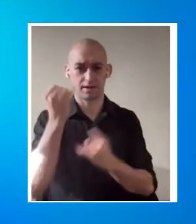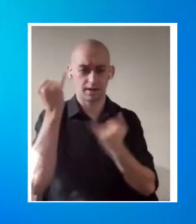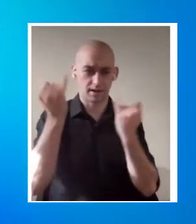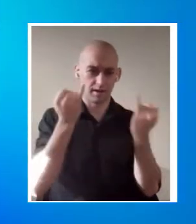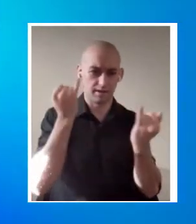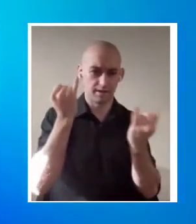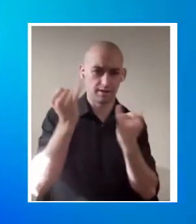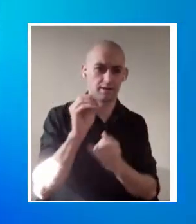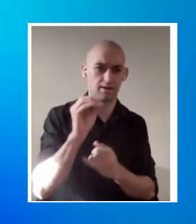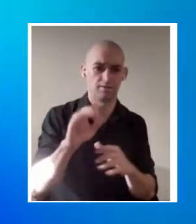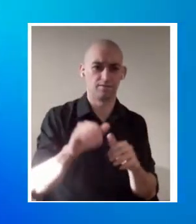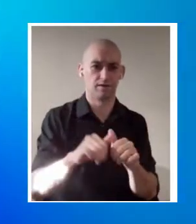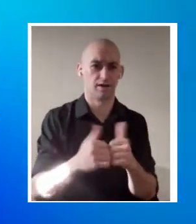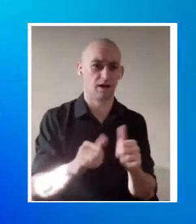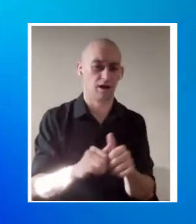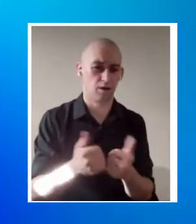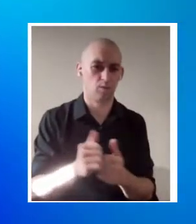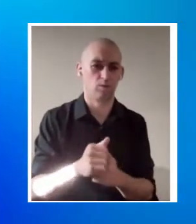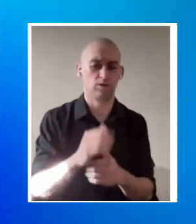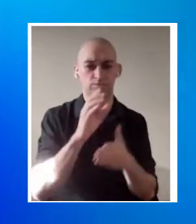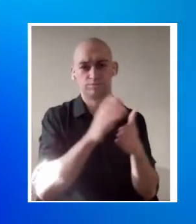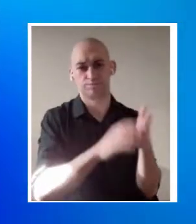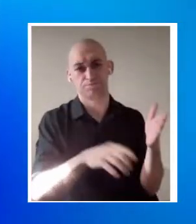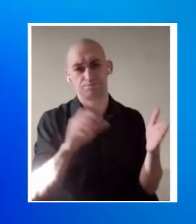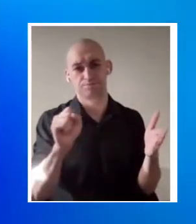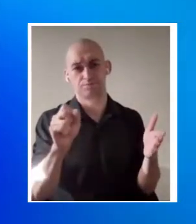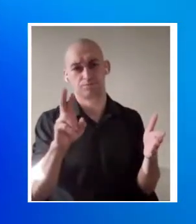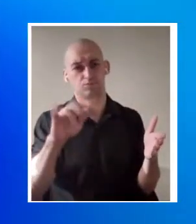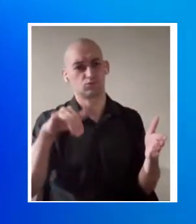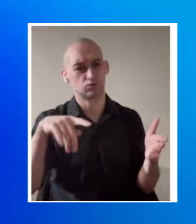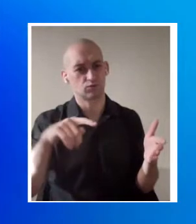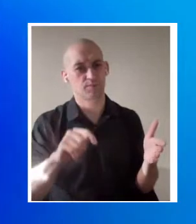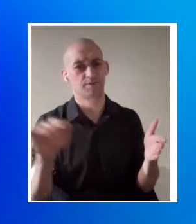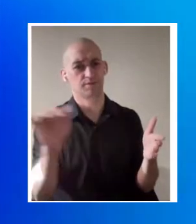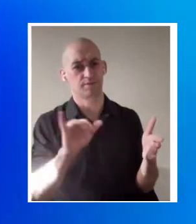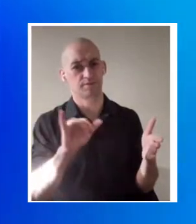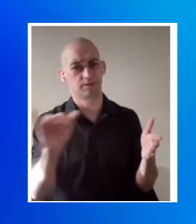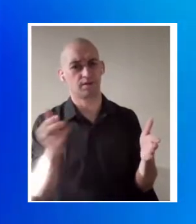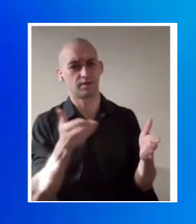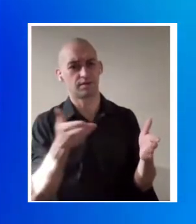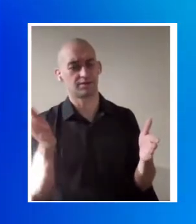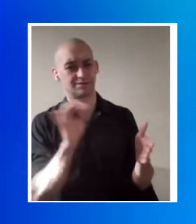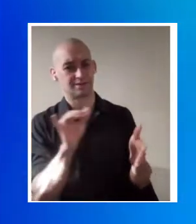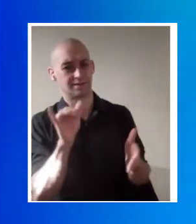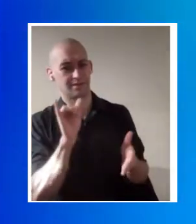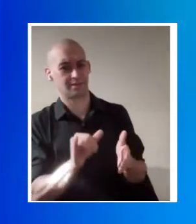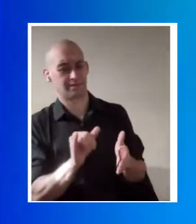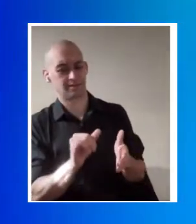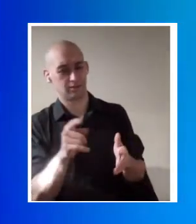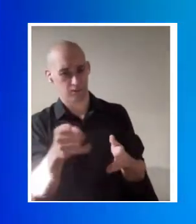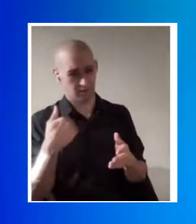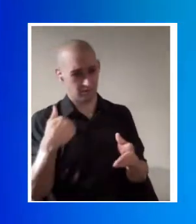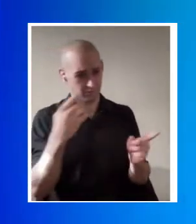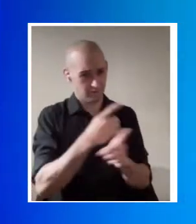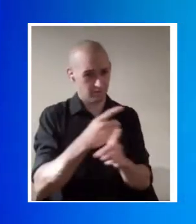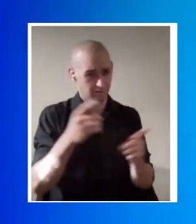was what the script was like and things like that. Did you have a different plan in mind?